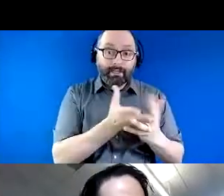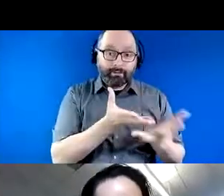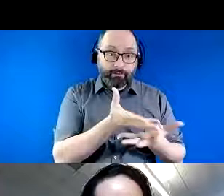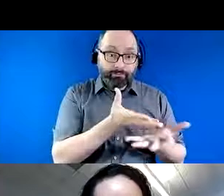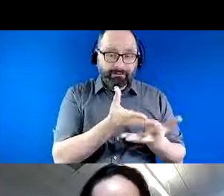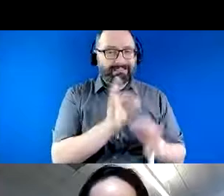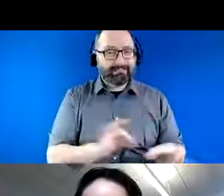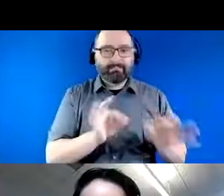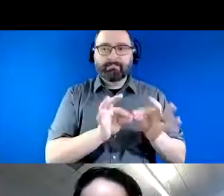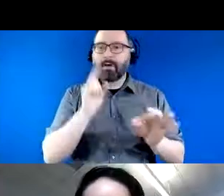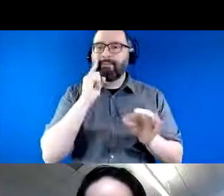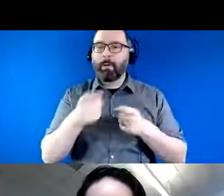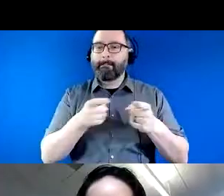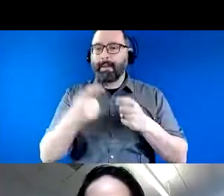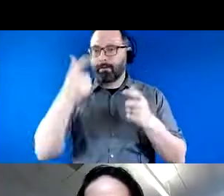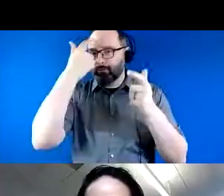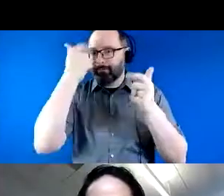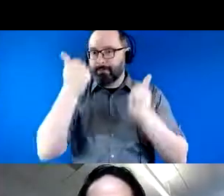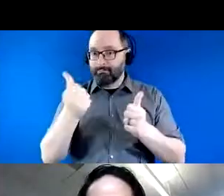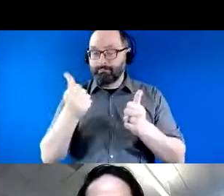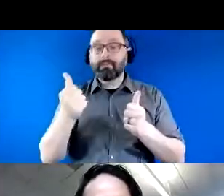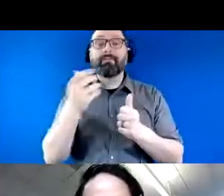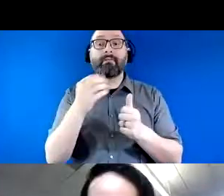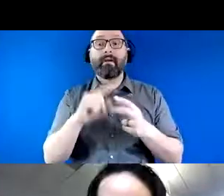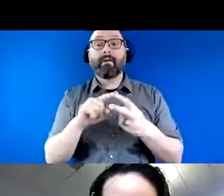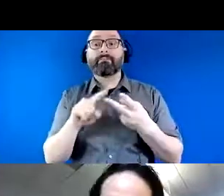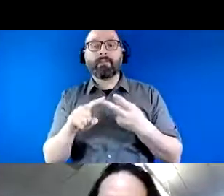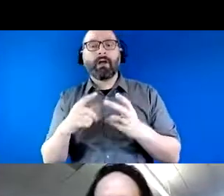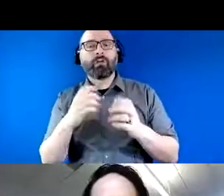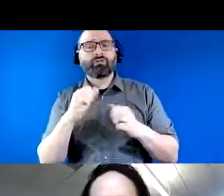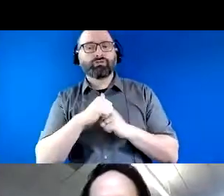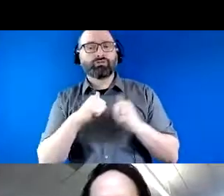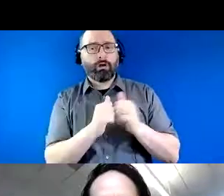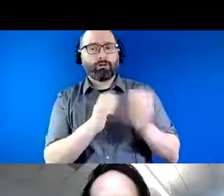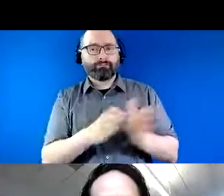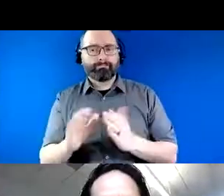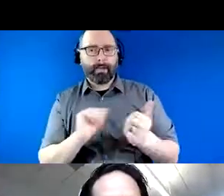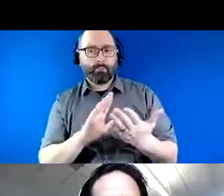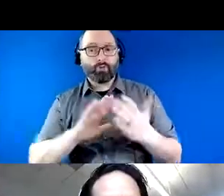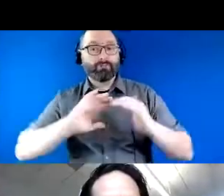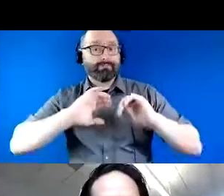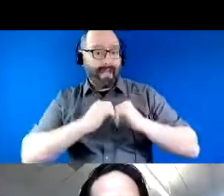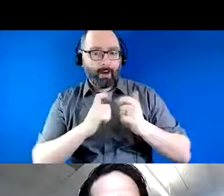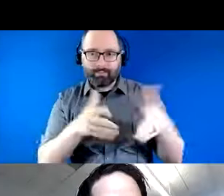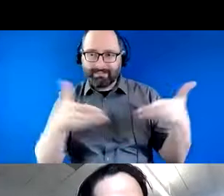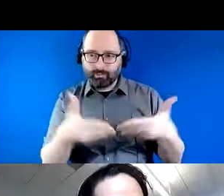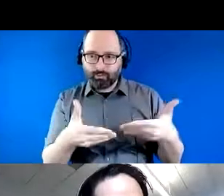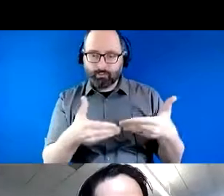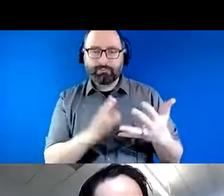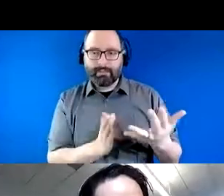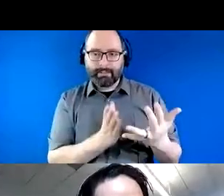of dementia, and we'll discuss a structured approach to introduce these